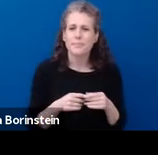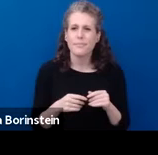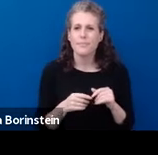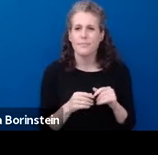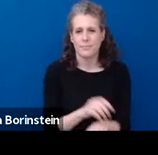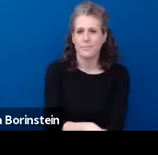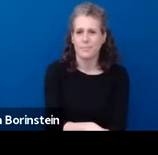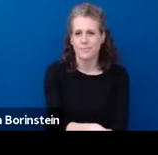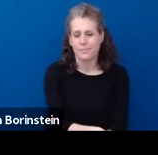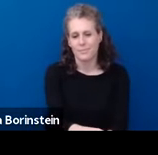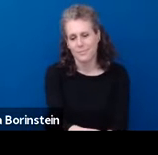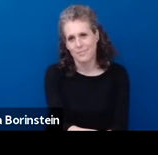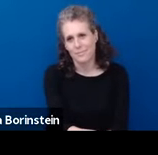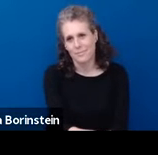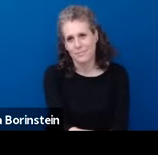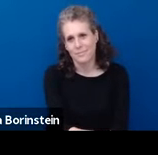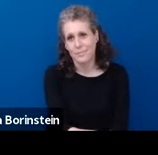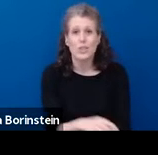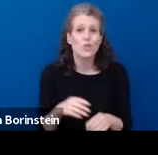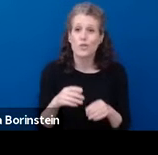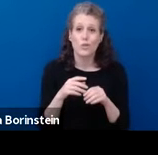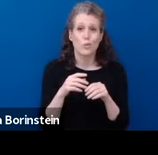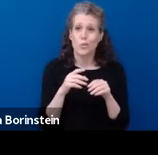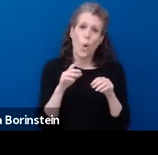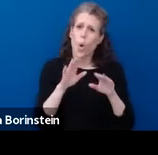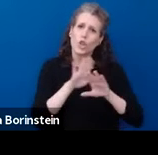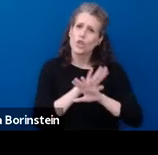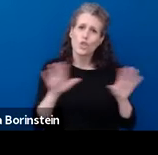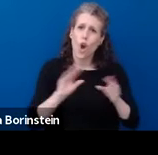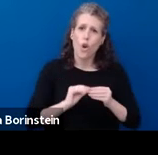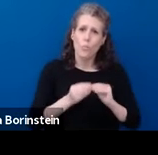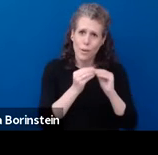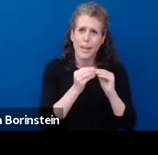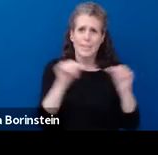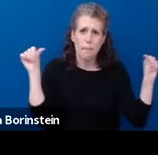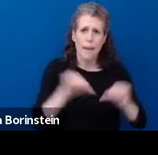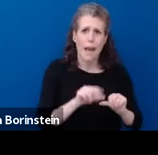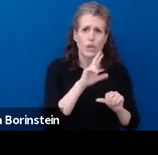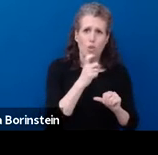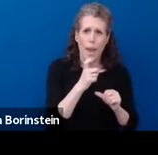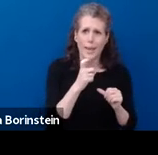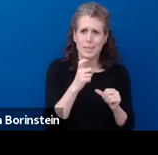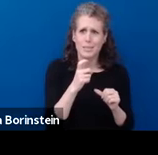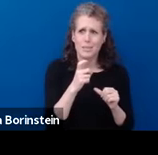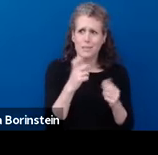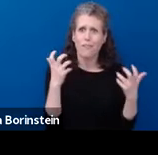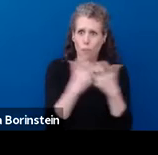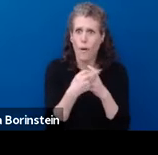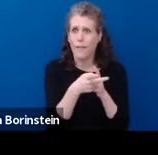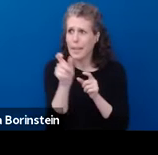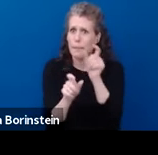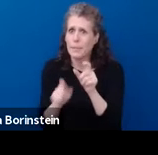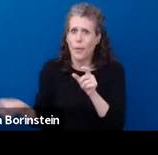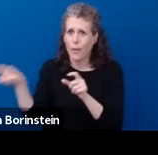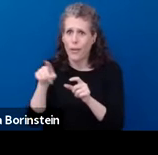of doing bad UX for the UX. Yeah. Thank you very much. I saw